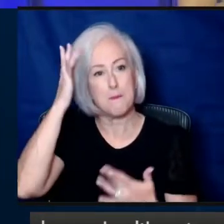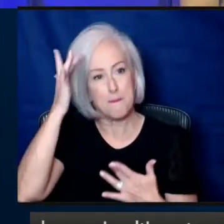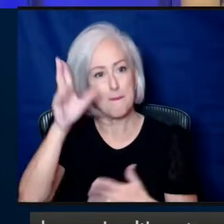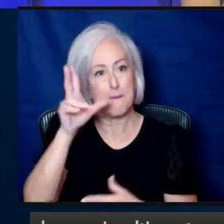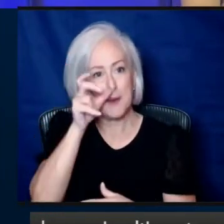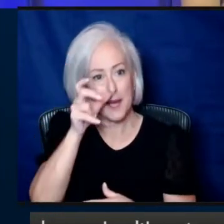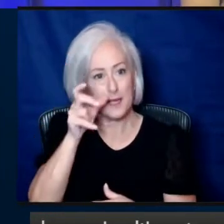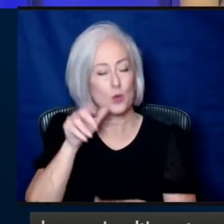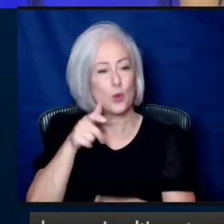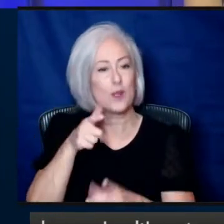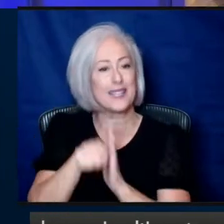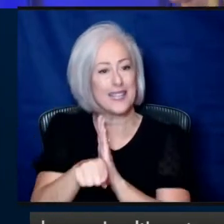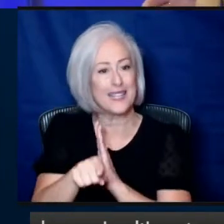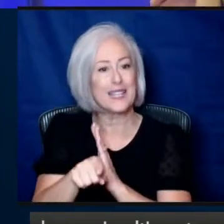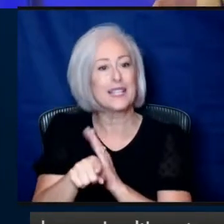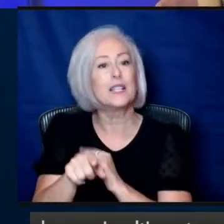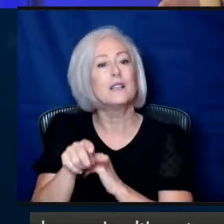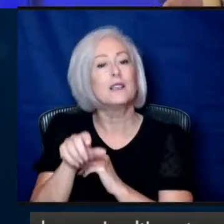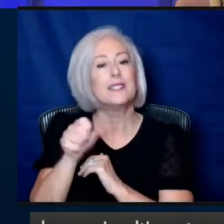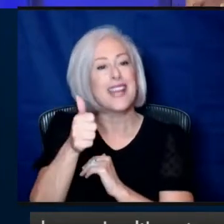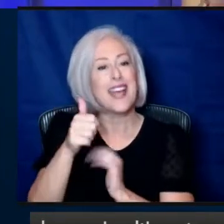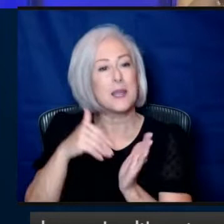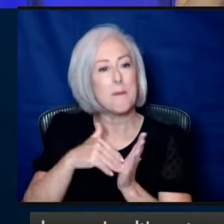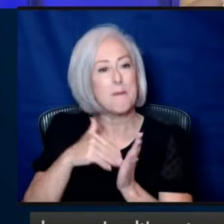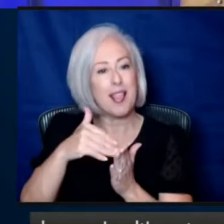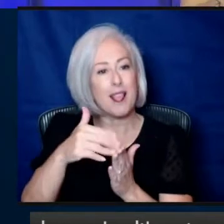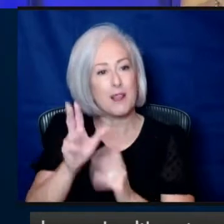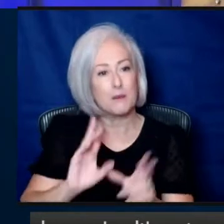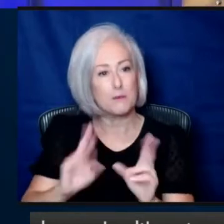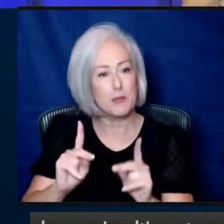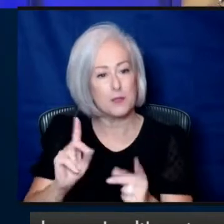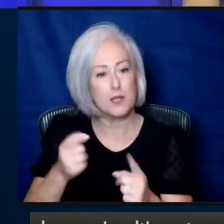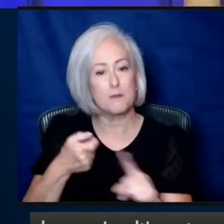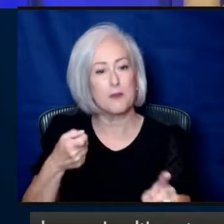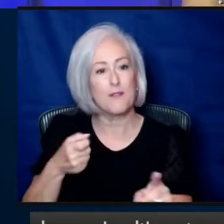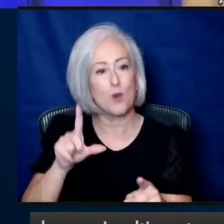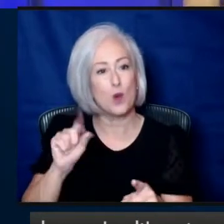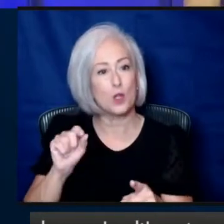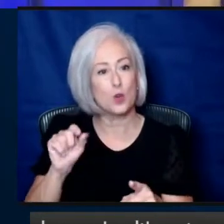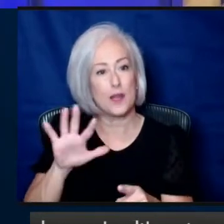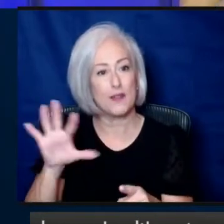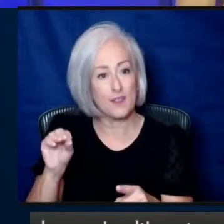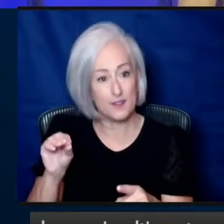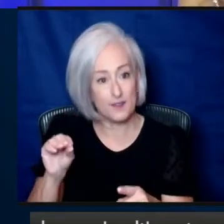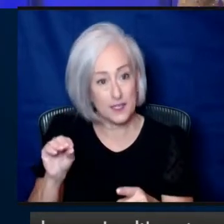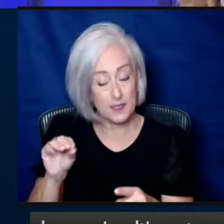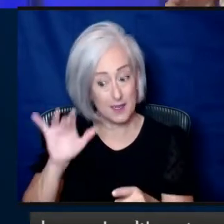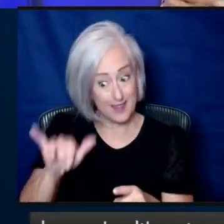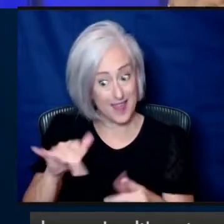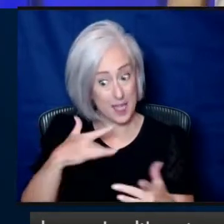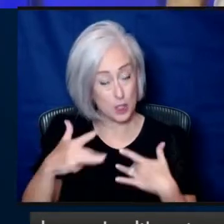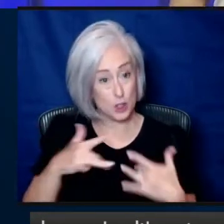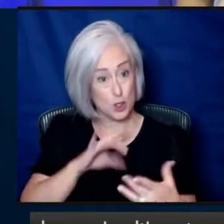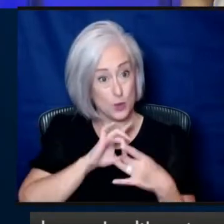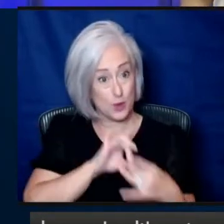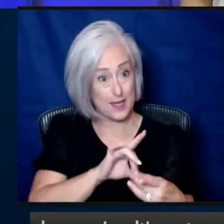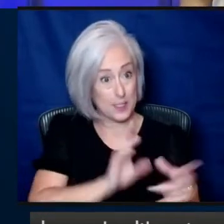by 2050. Does that report concern you as it relates to people and their